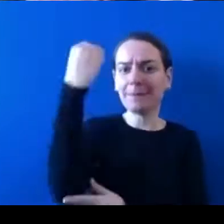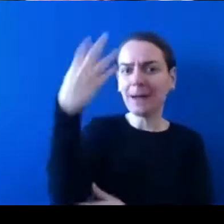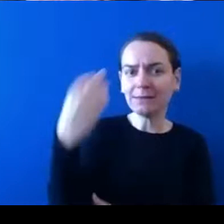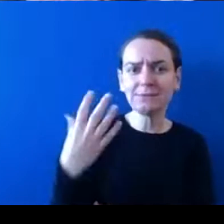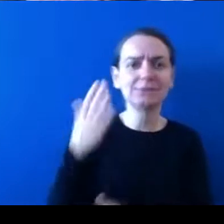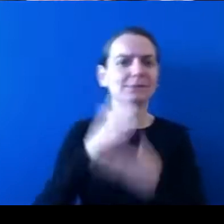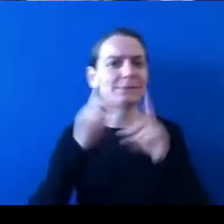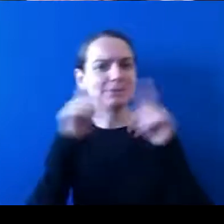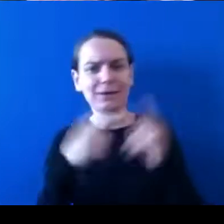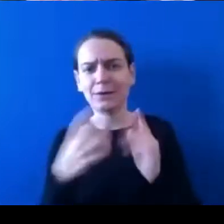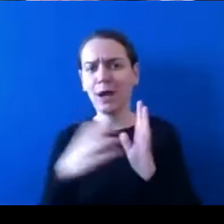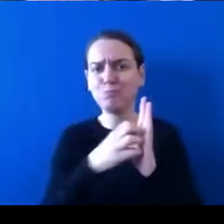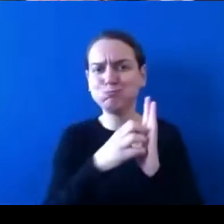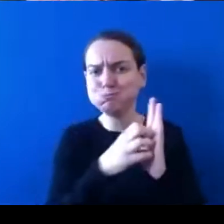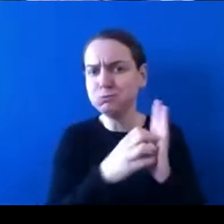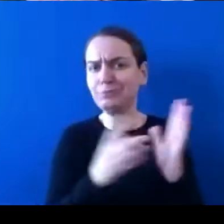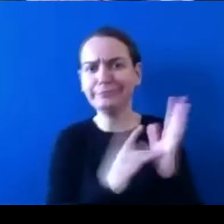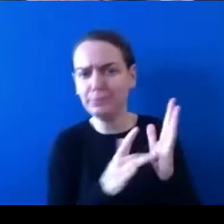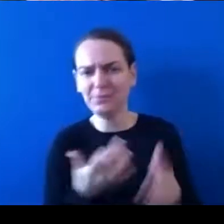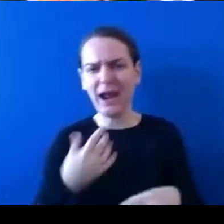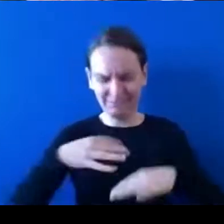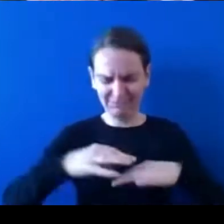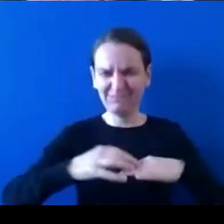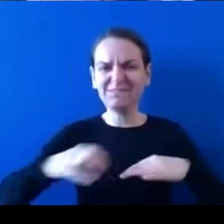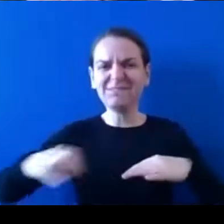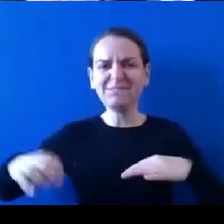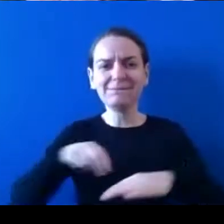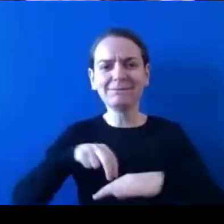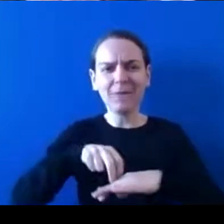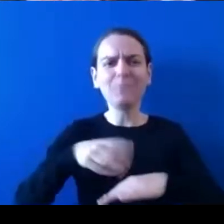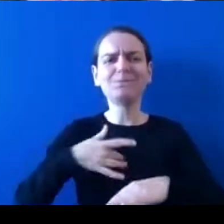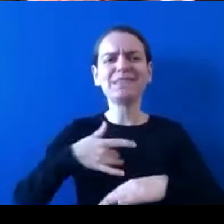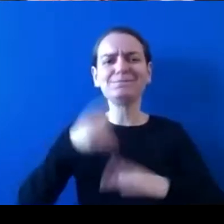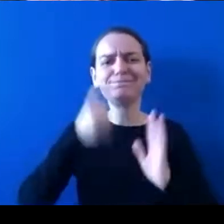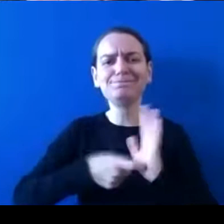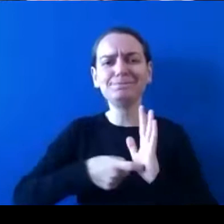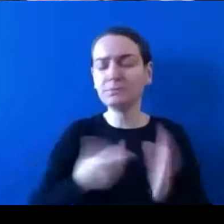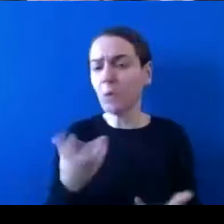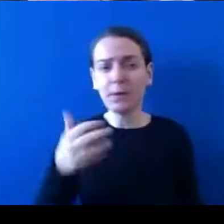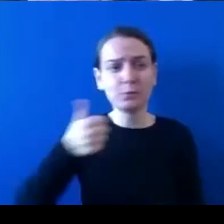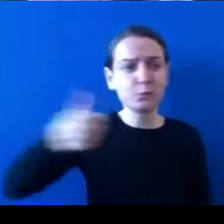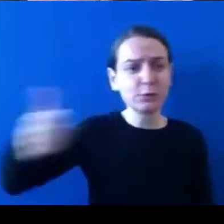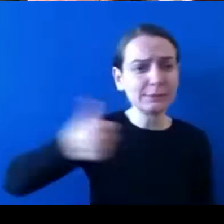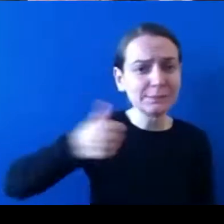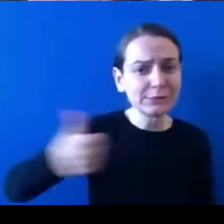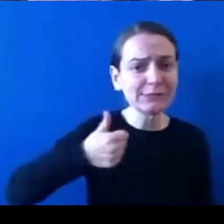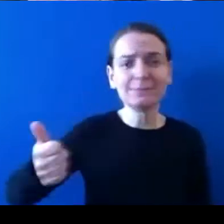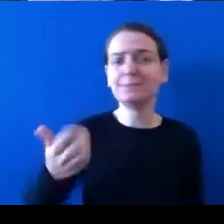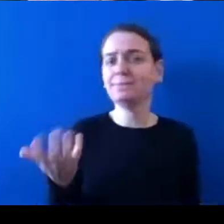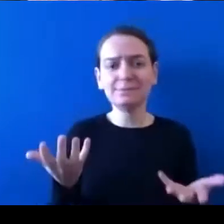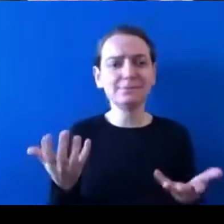you every day. Your pedestrian skills, use of public transportation,